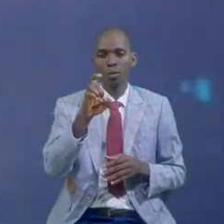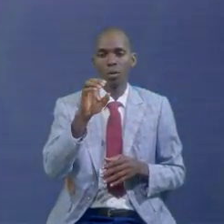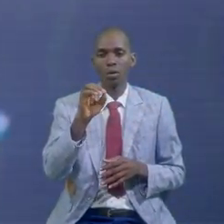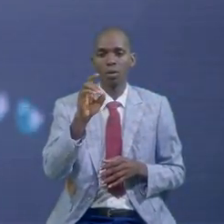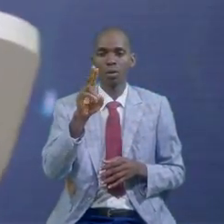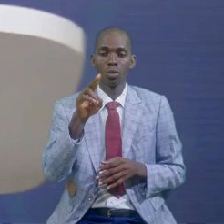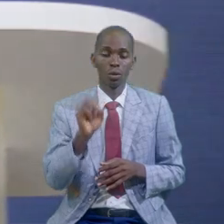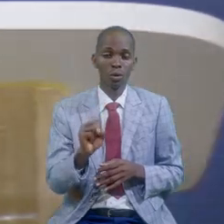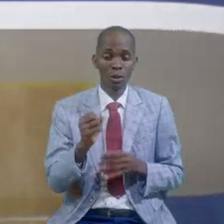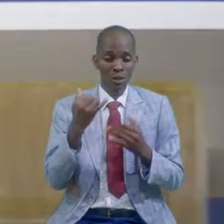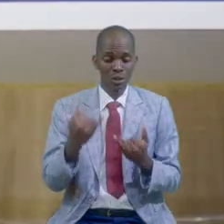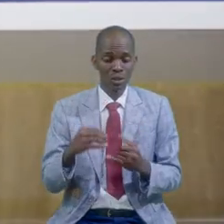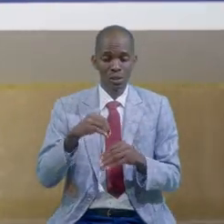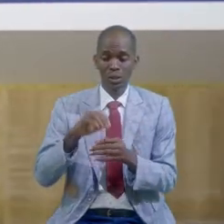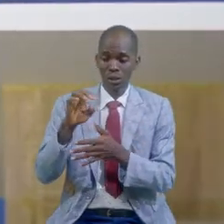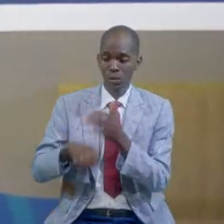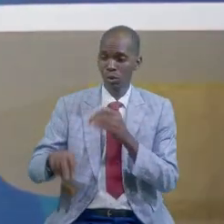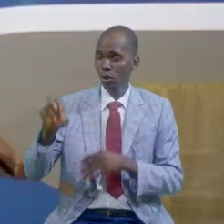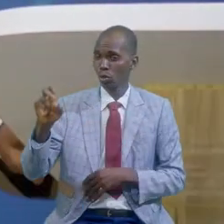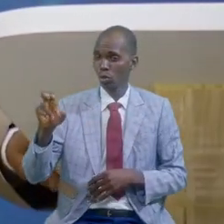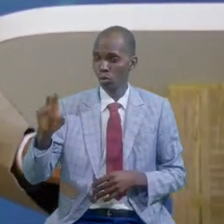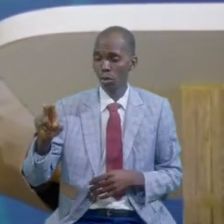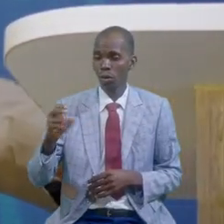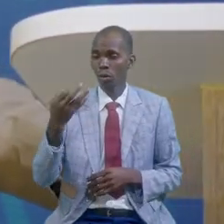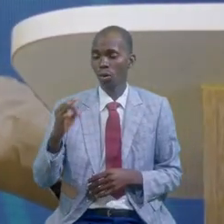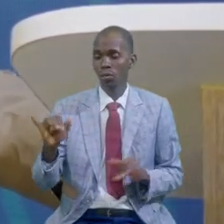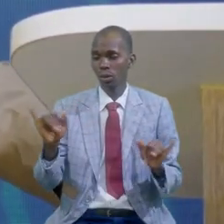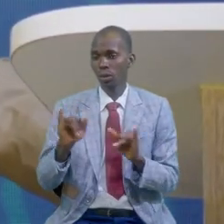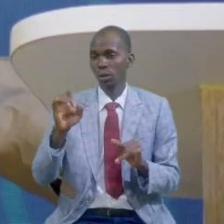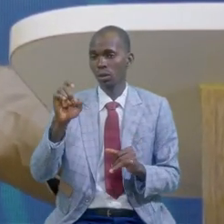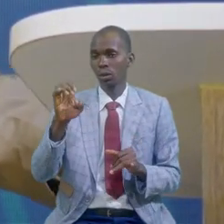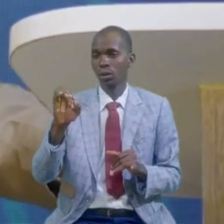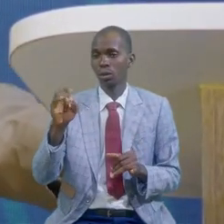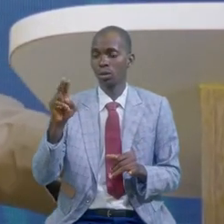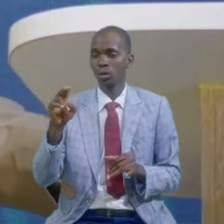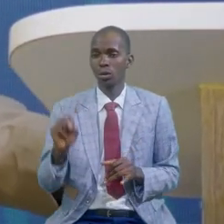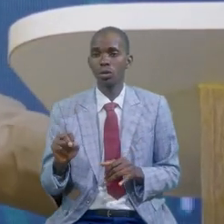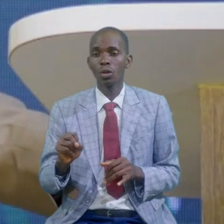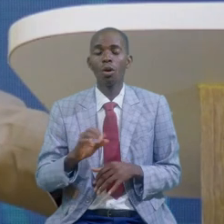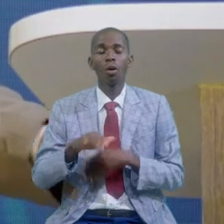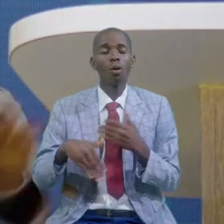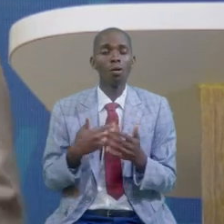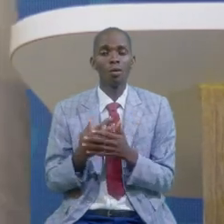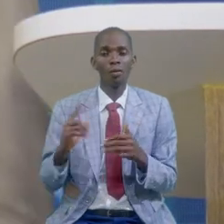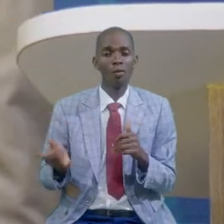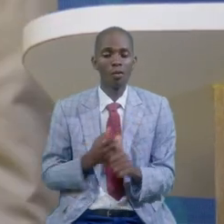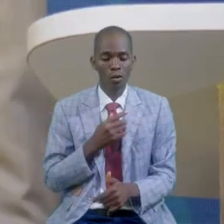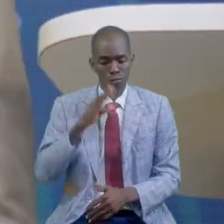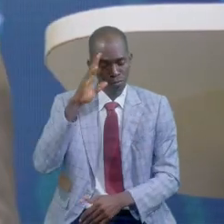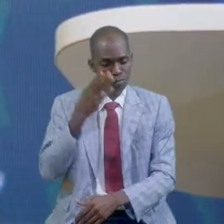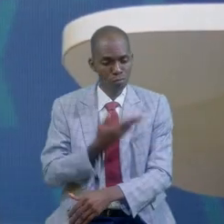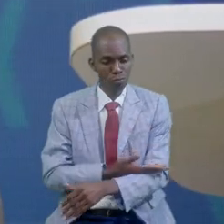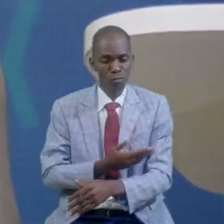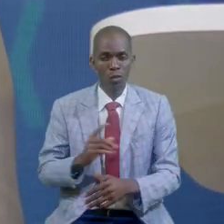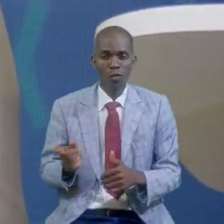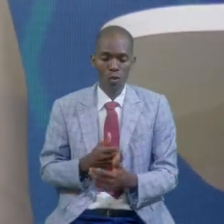the firstborn of Israel, of Egypt, died. You want to